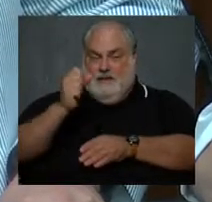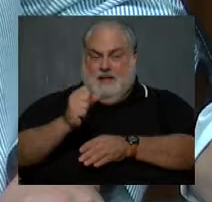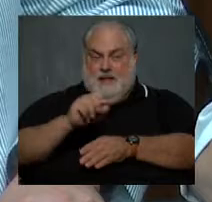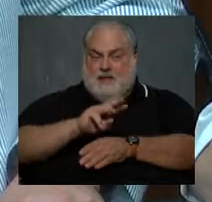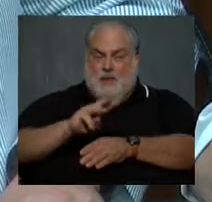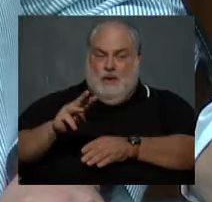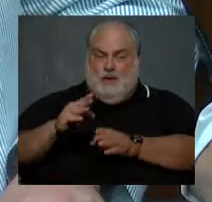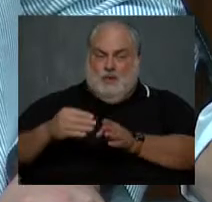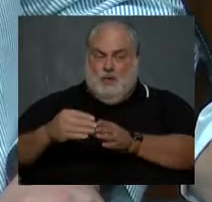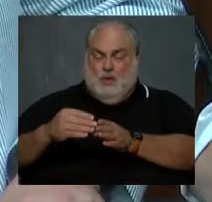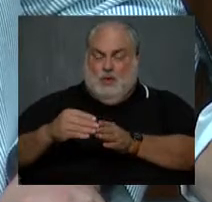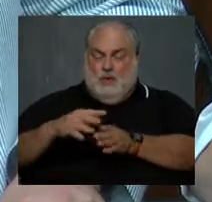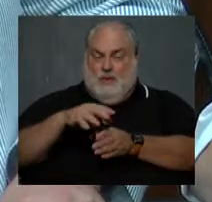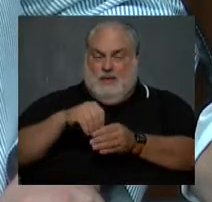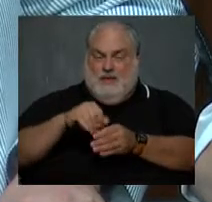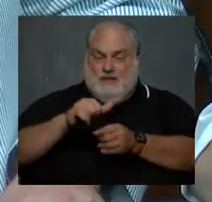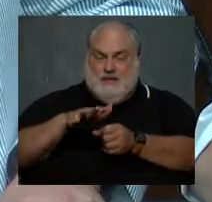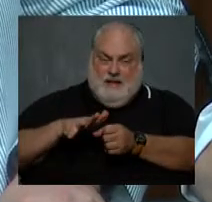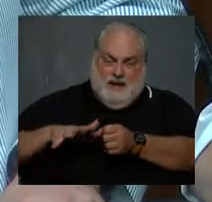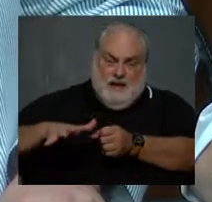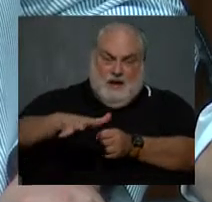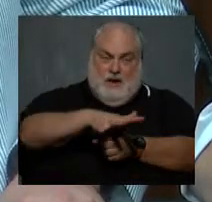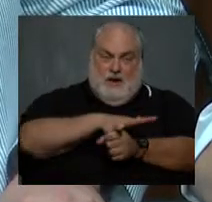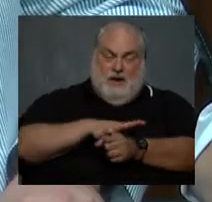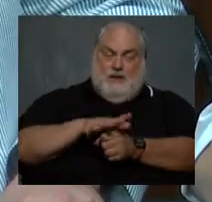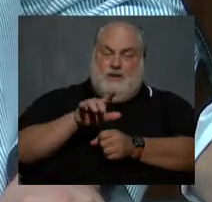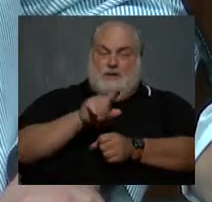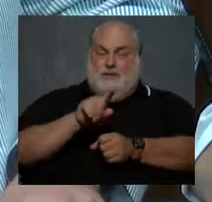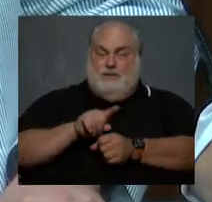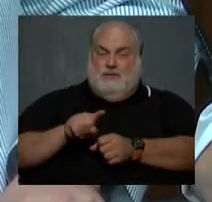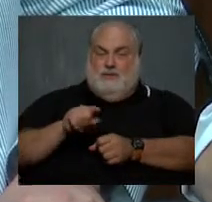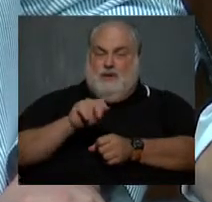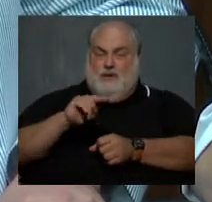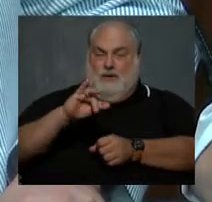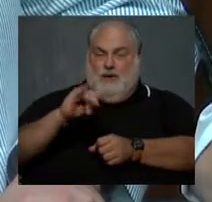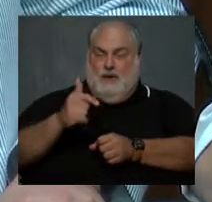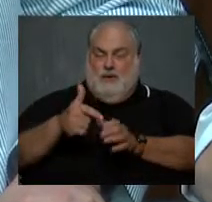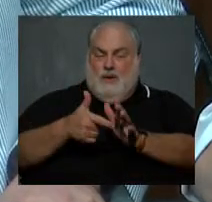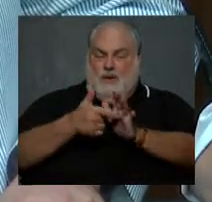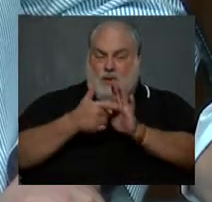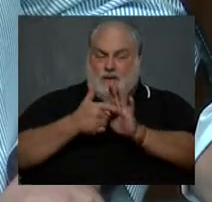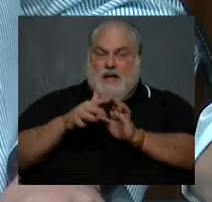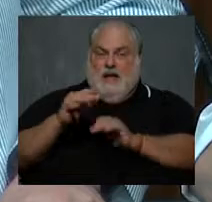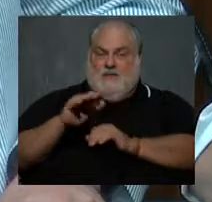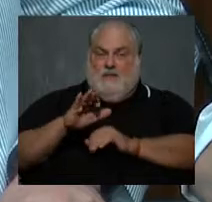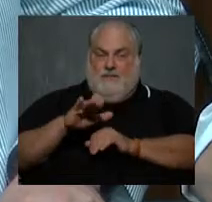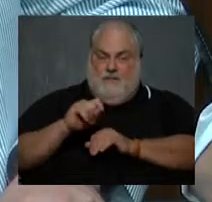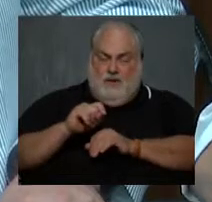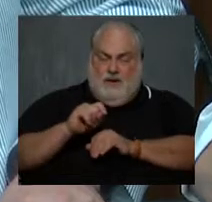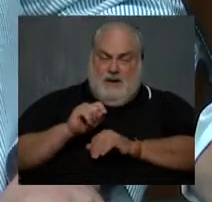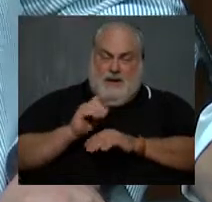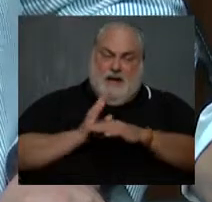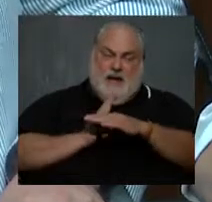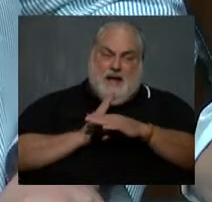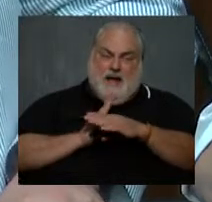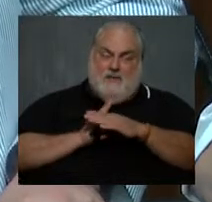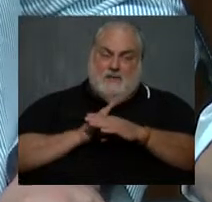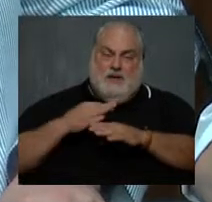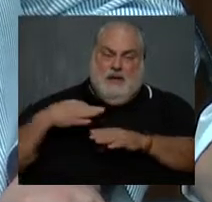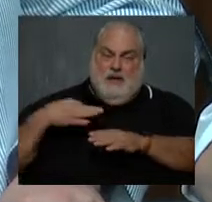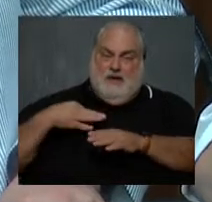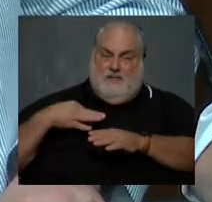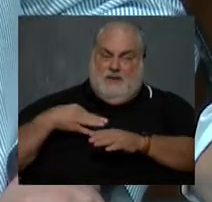corner of the site. Within this area, the zoning ordinance would typically require the placement of a 50-foot average buffer. The applicant is